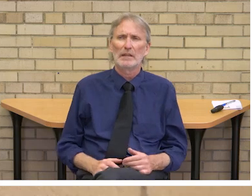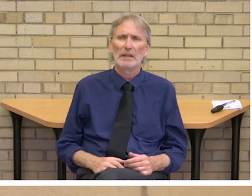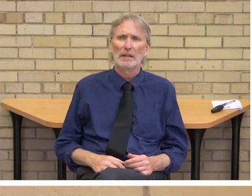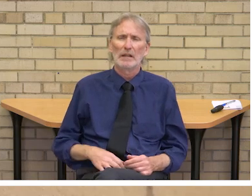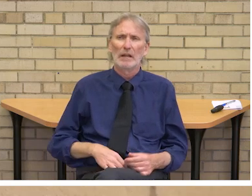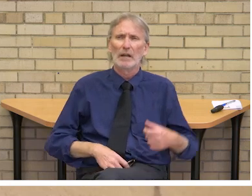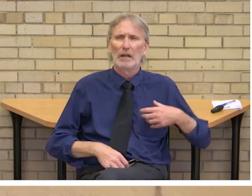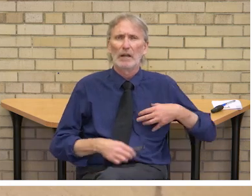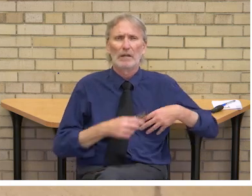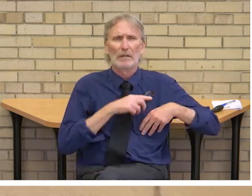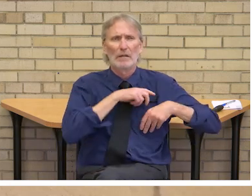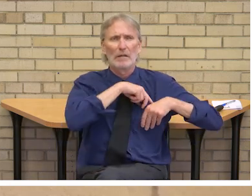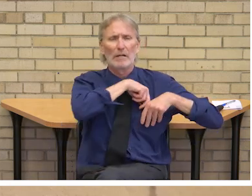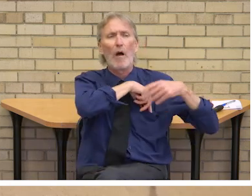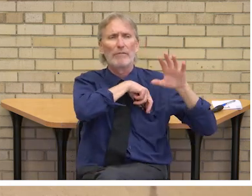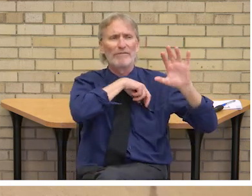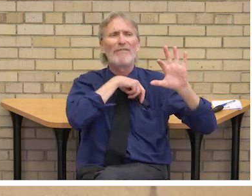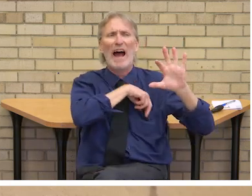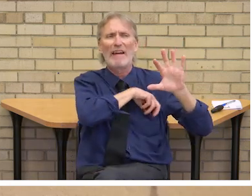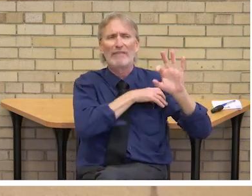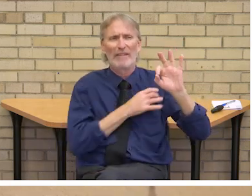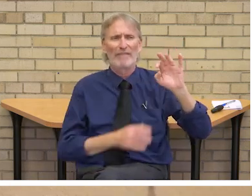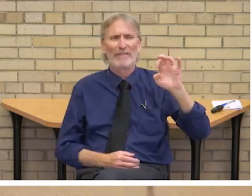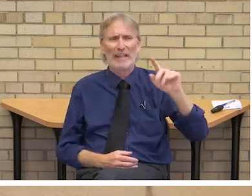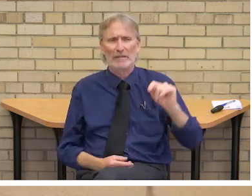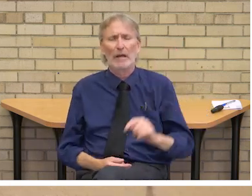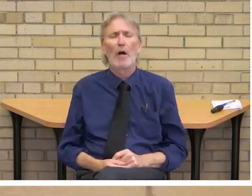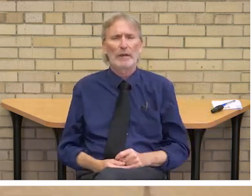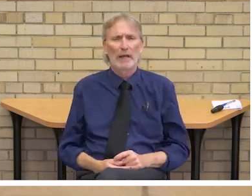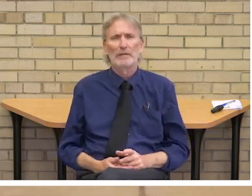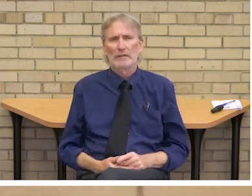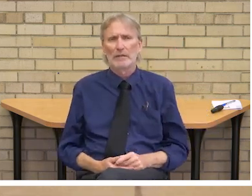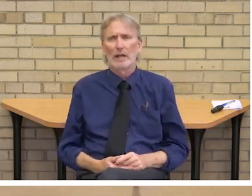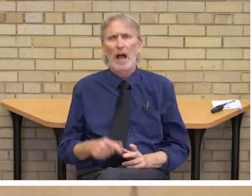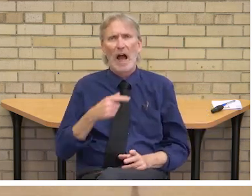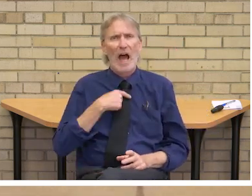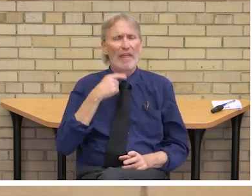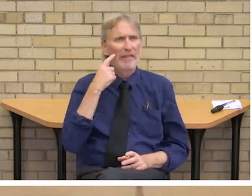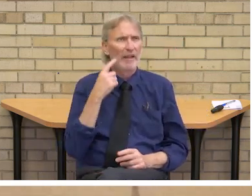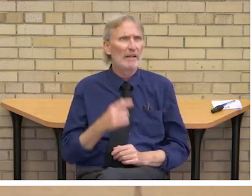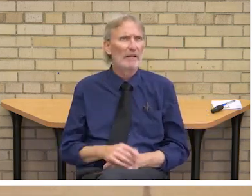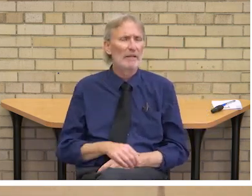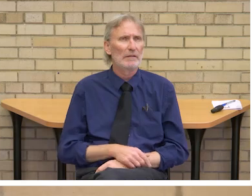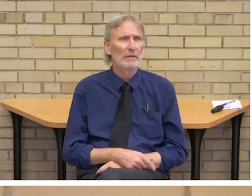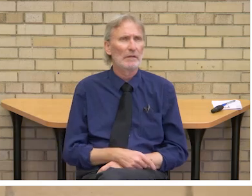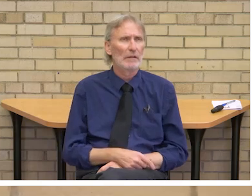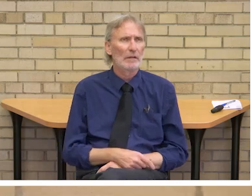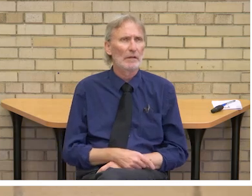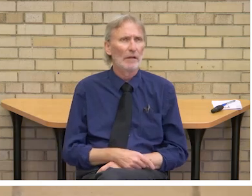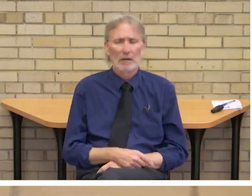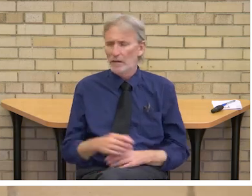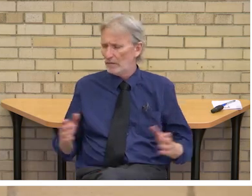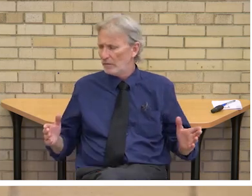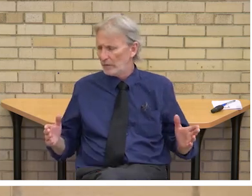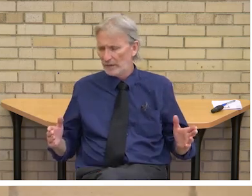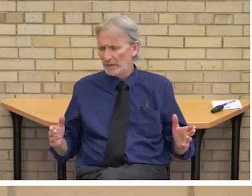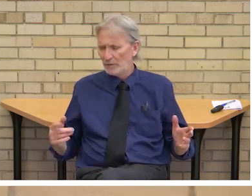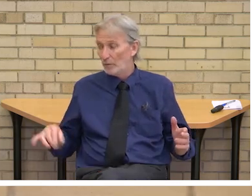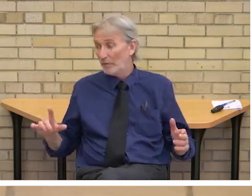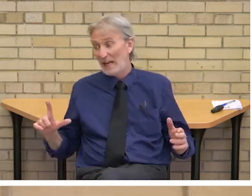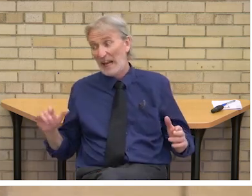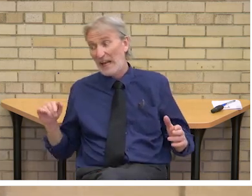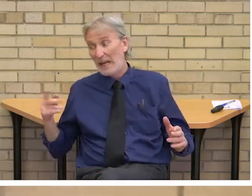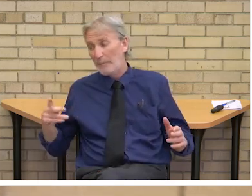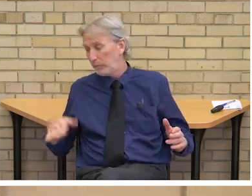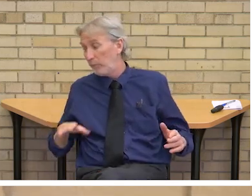like 5 foot? So I think to the edge, to the lip